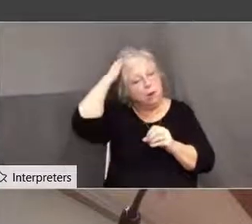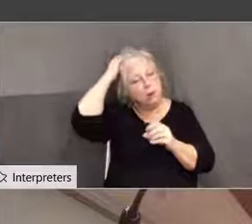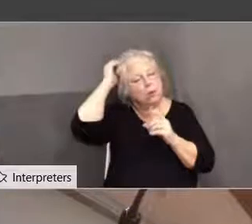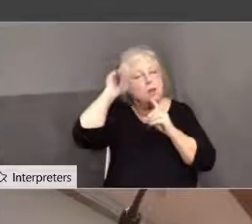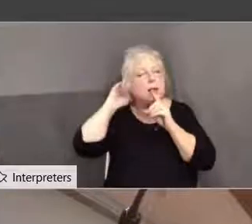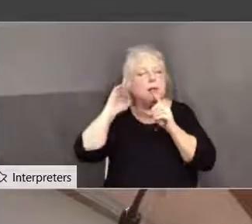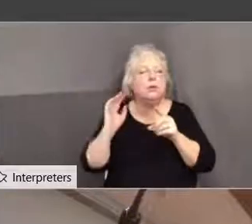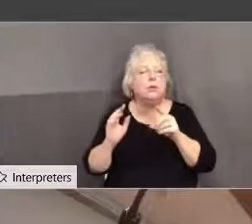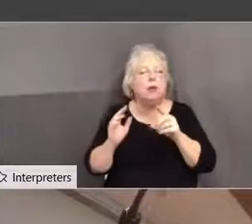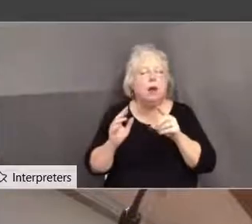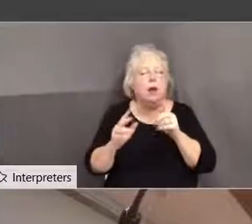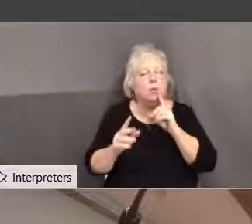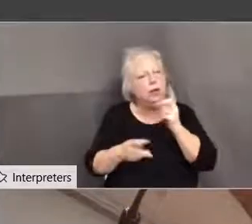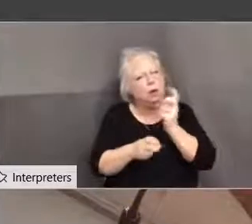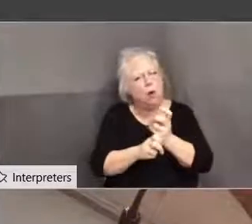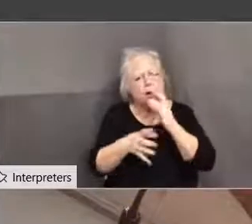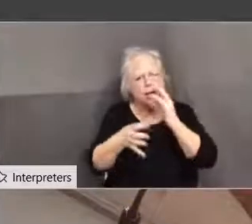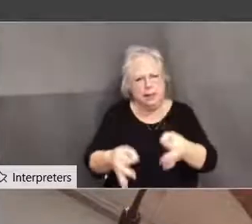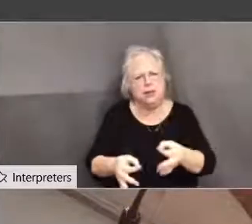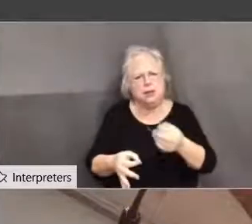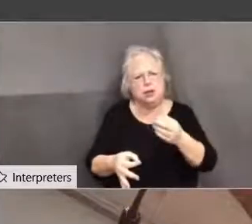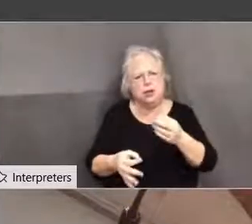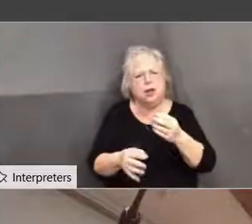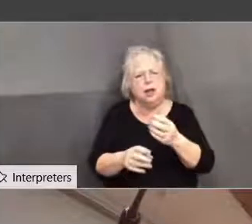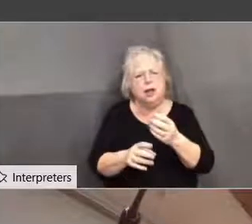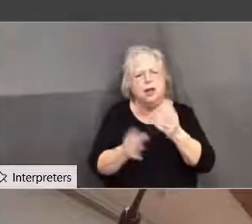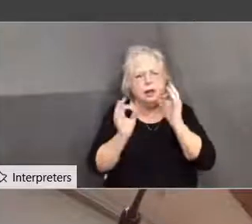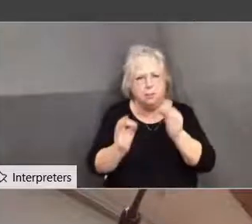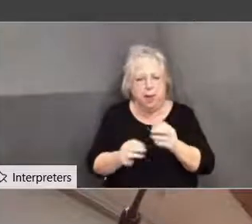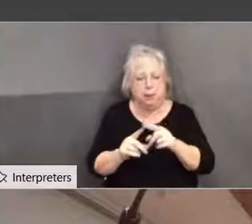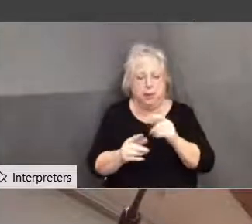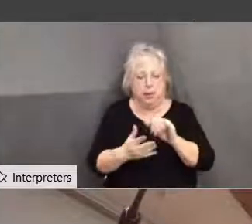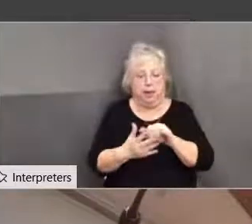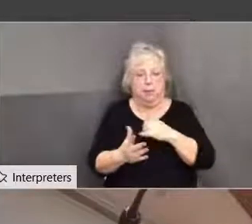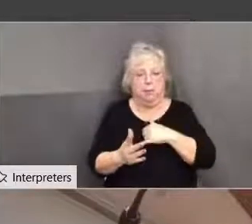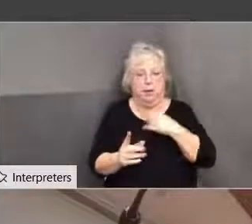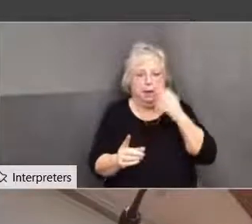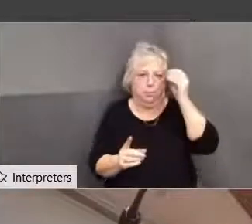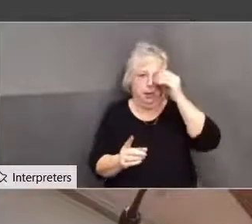that's where I am. I think that I'm going to have to come down on the side of the employees